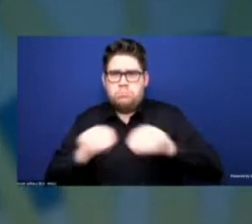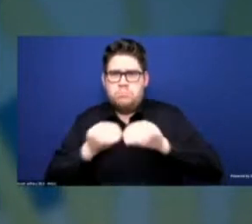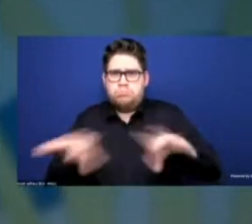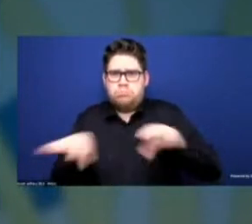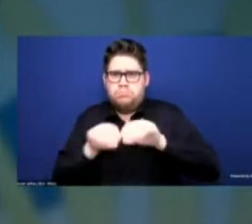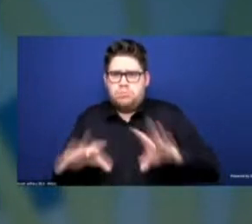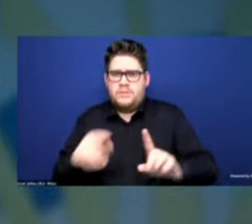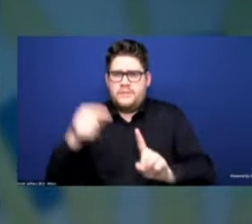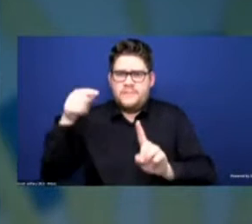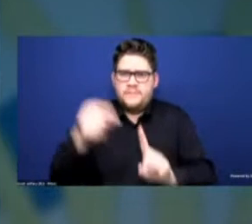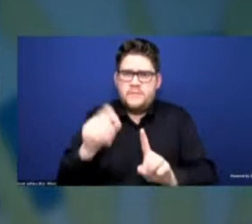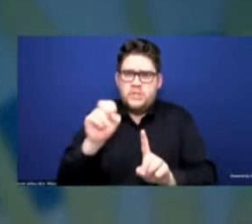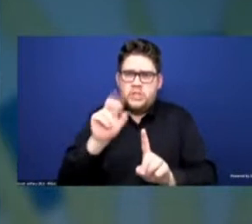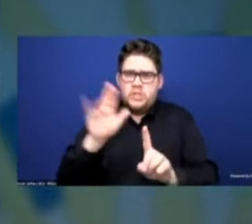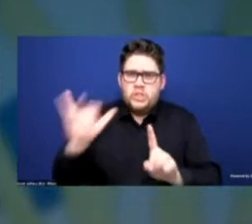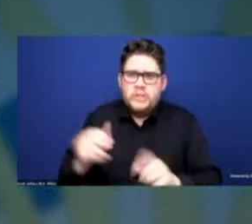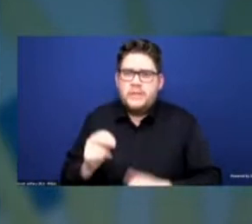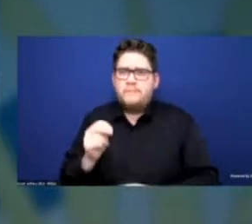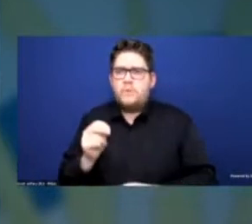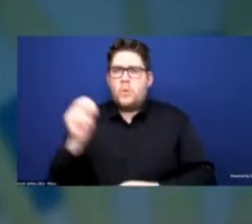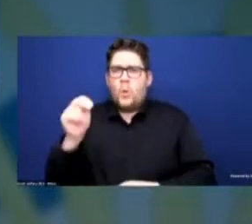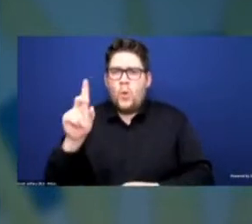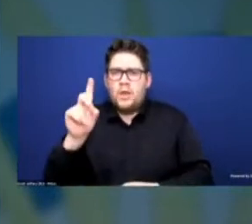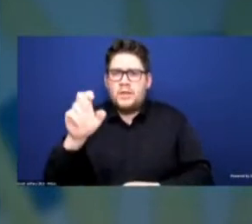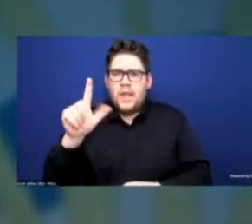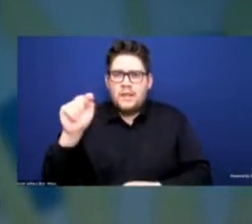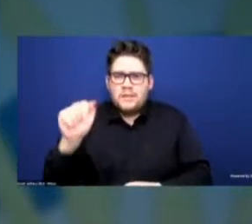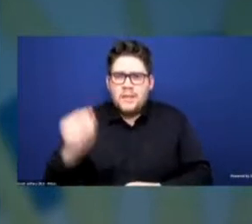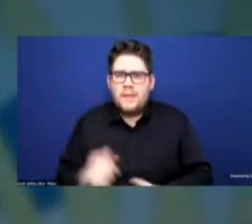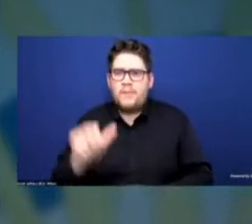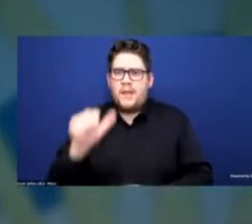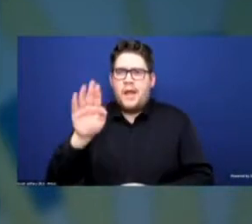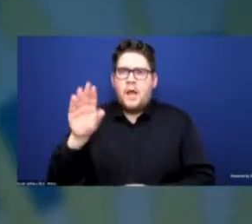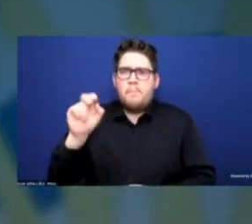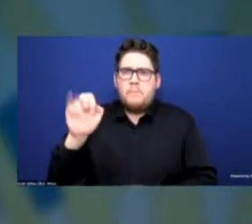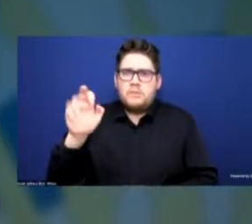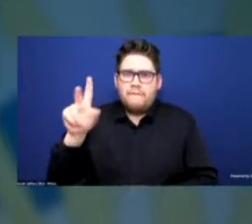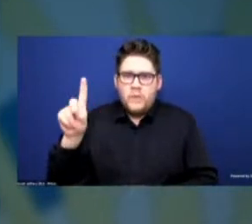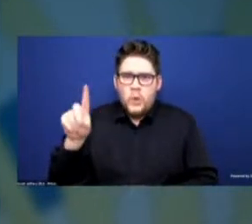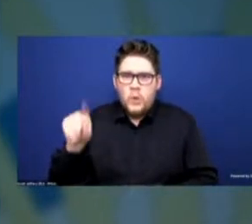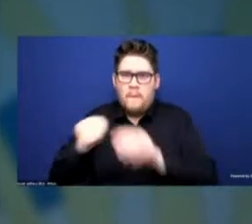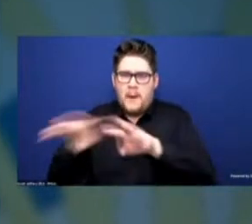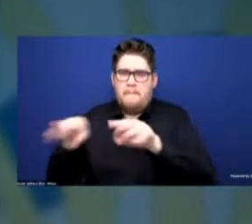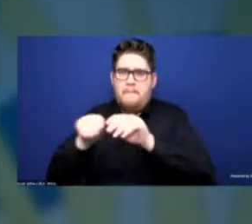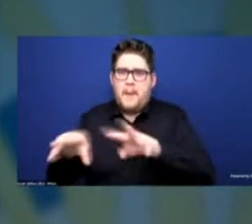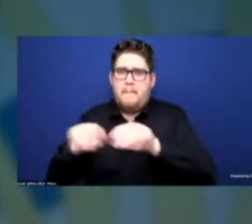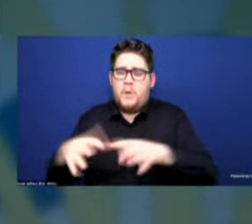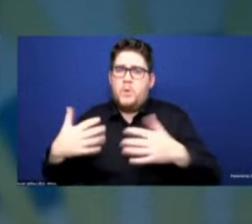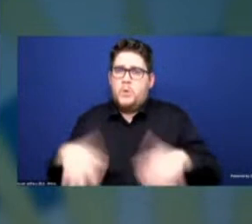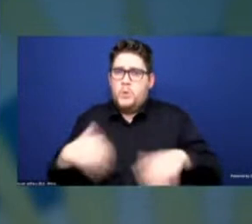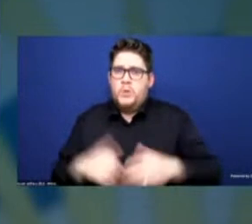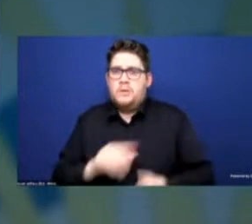Abbotsford. Of the 315,000, slightly less than 1%,